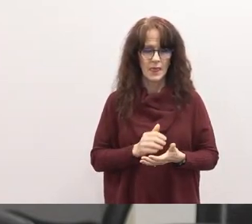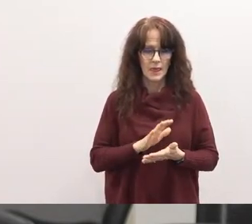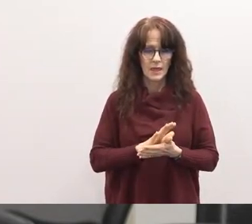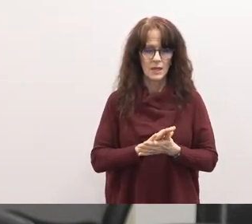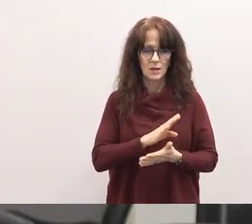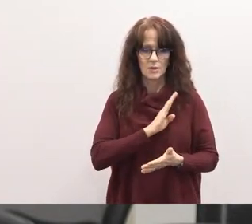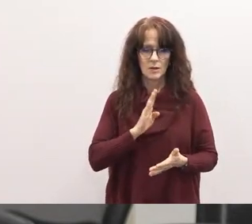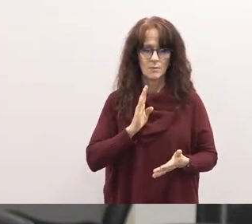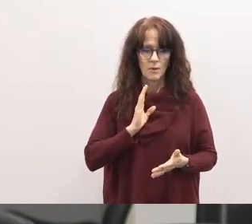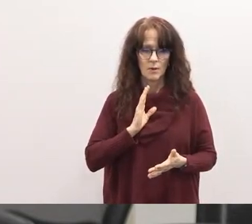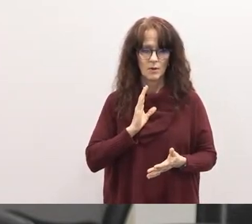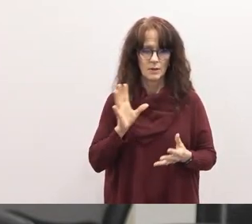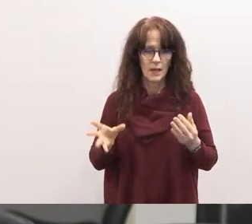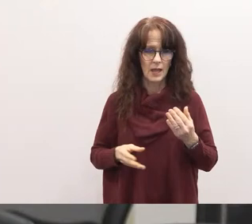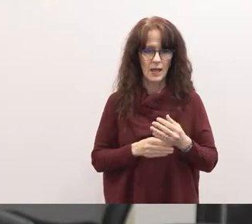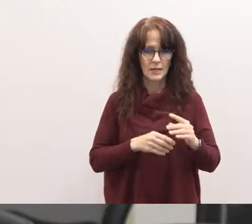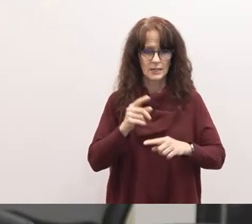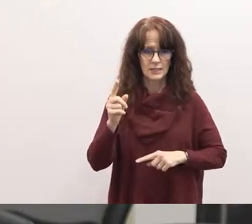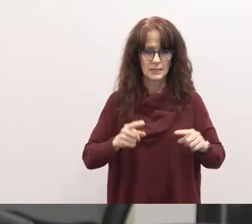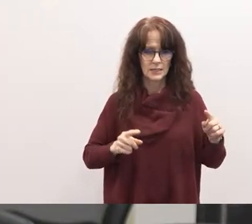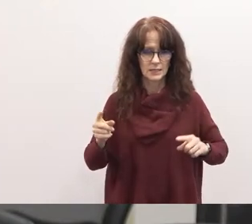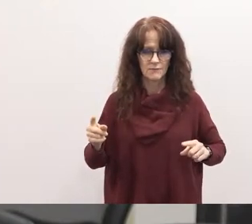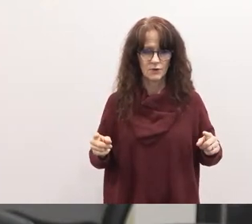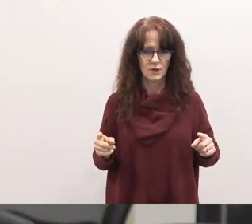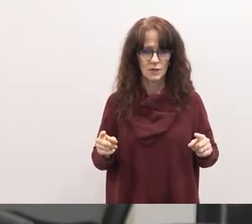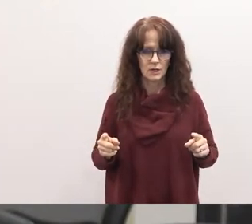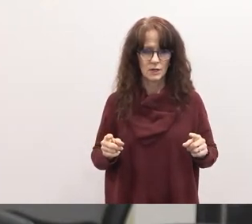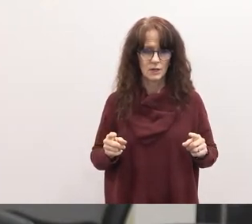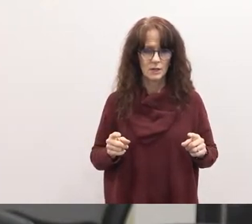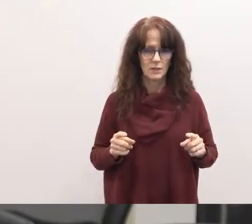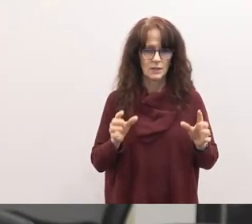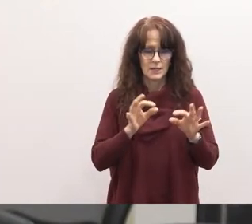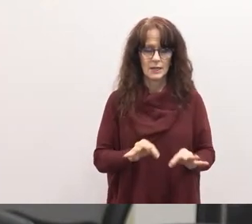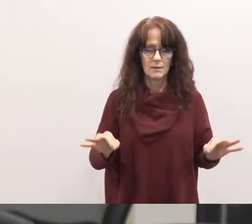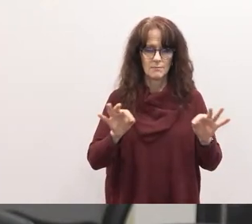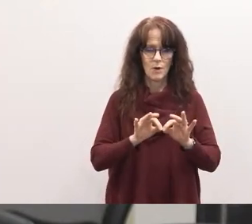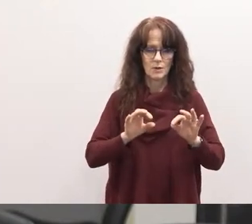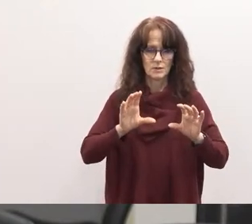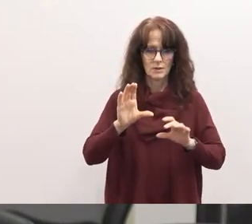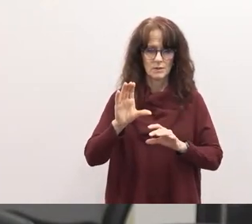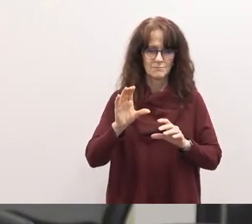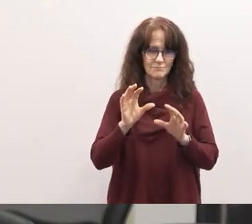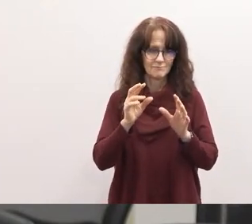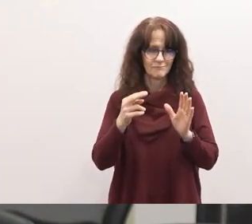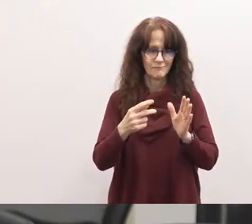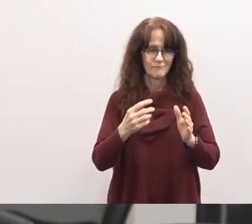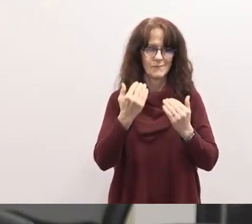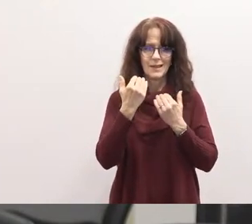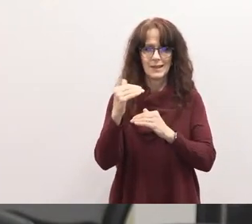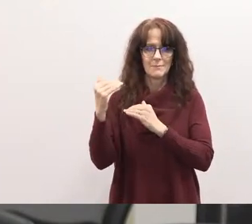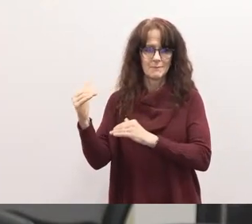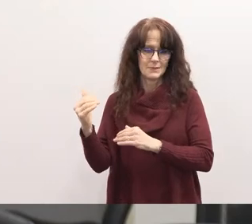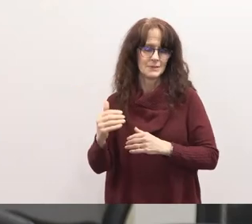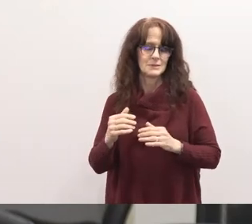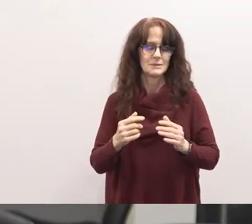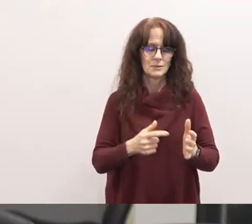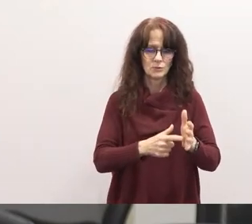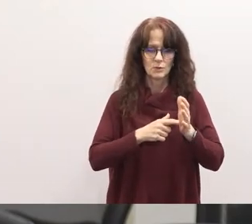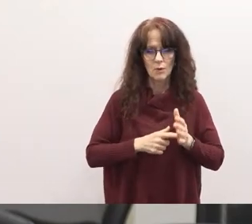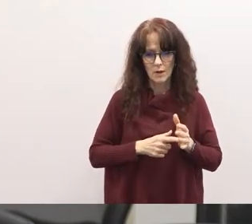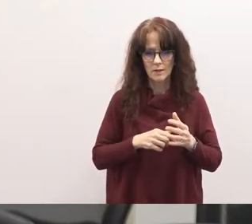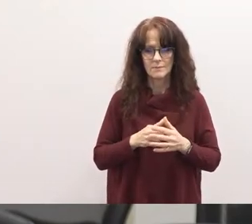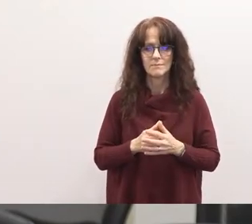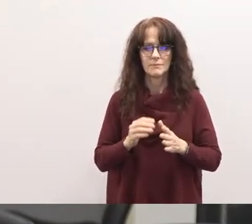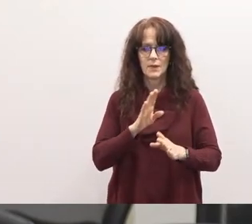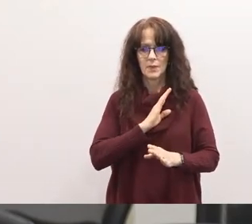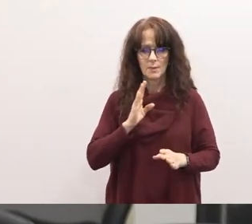board for really factoring in different weighted criteria with respect to the proposals we were to receive. So the board